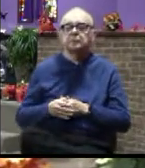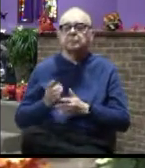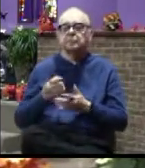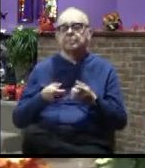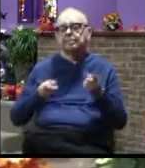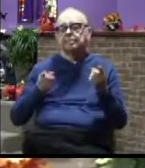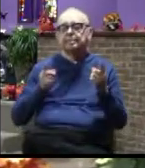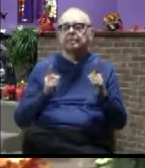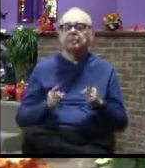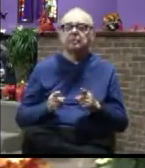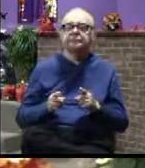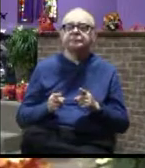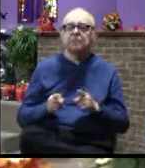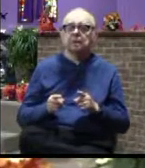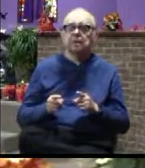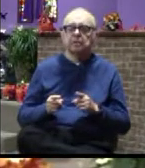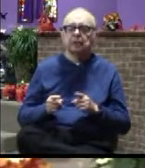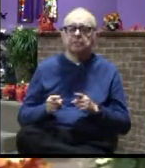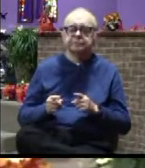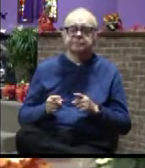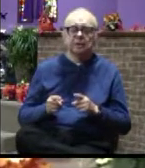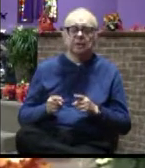and what's happened is this